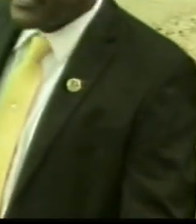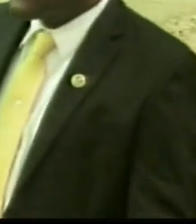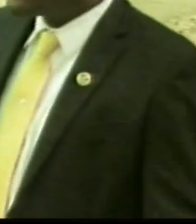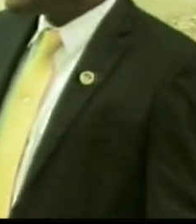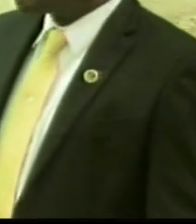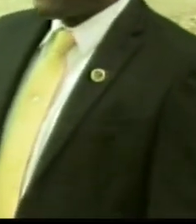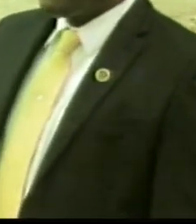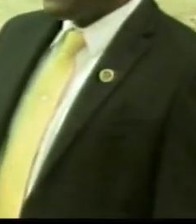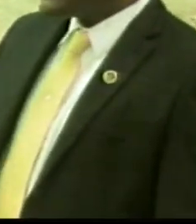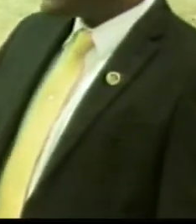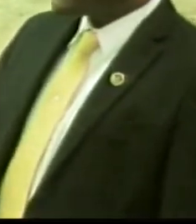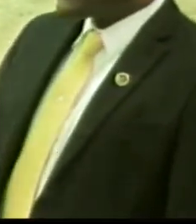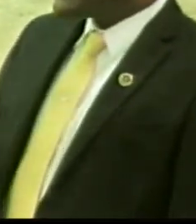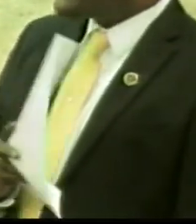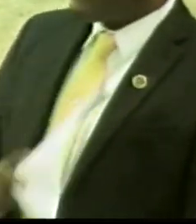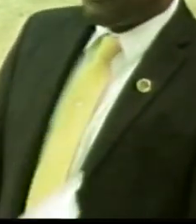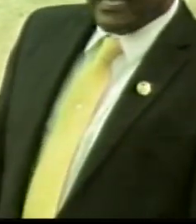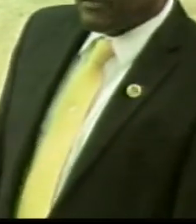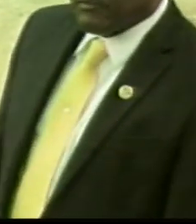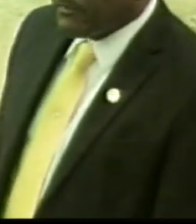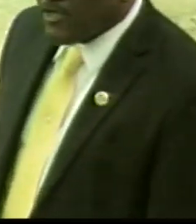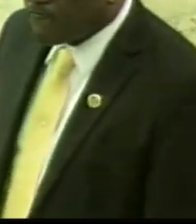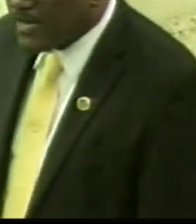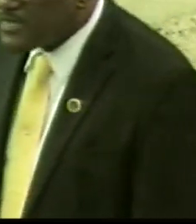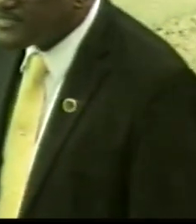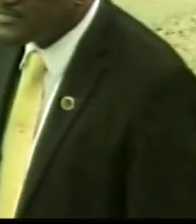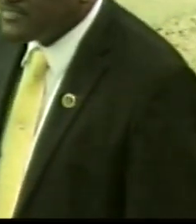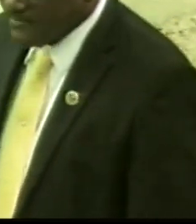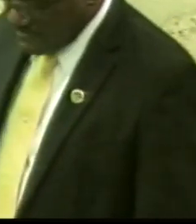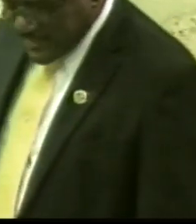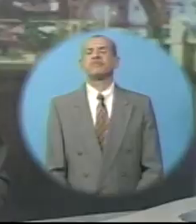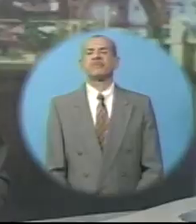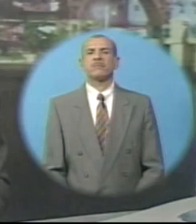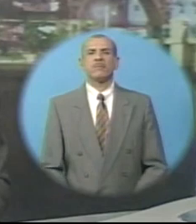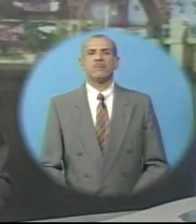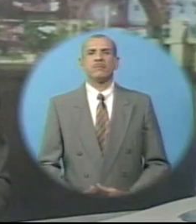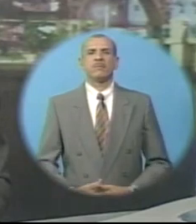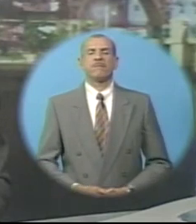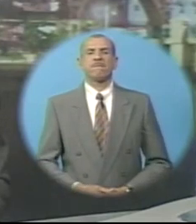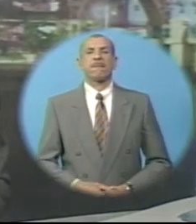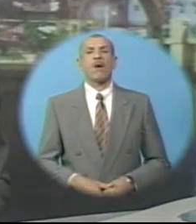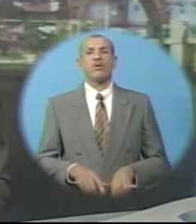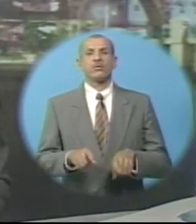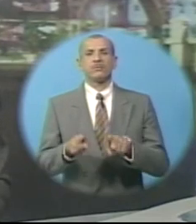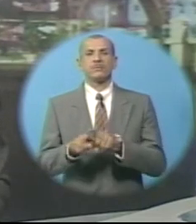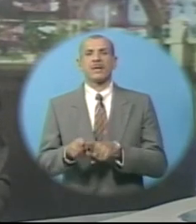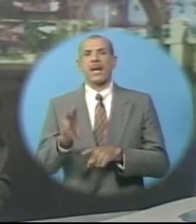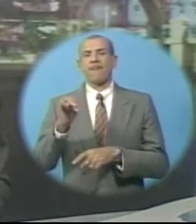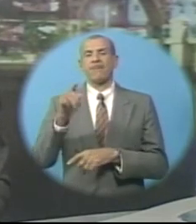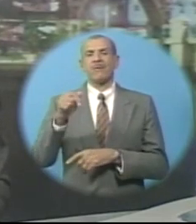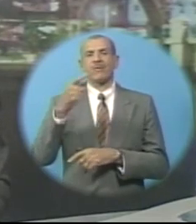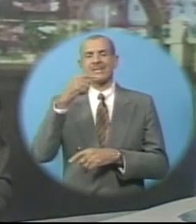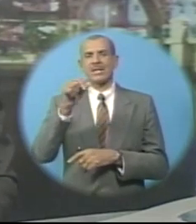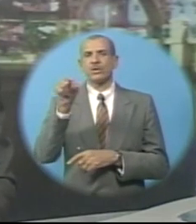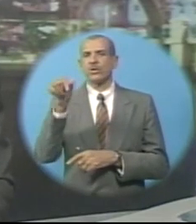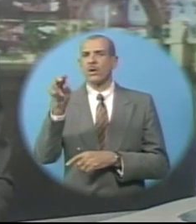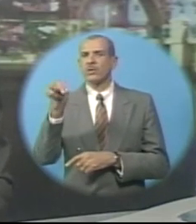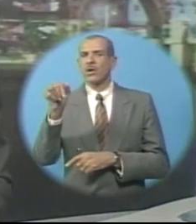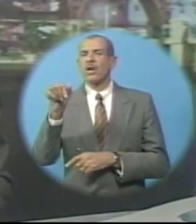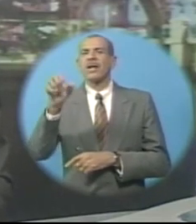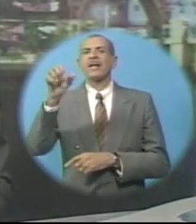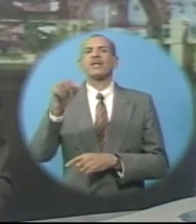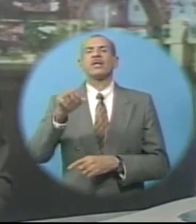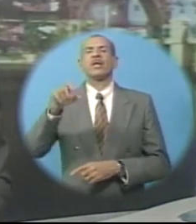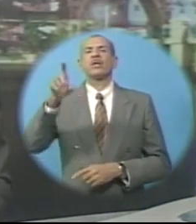and security of Barbados is for the government and the people of Barbados. Meantime, MP for St. George South Dwight